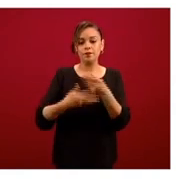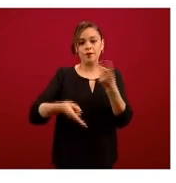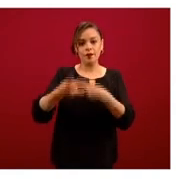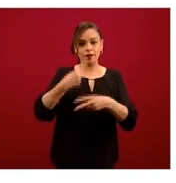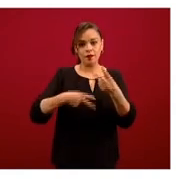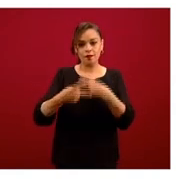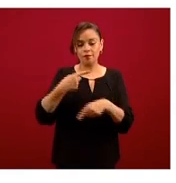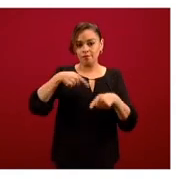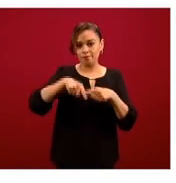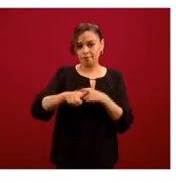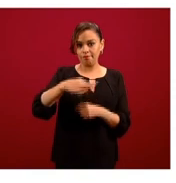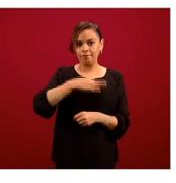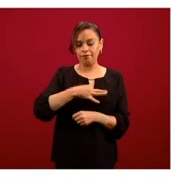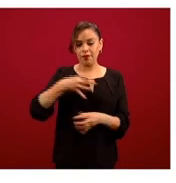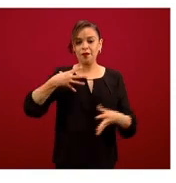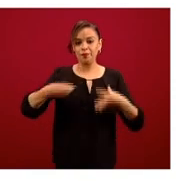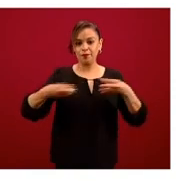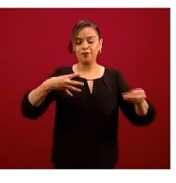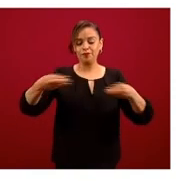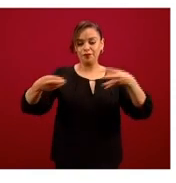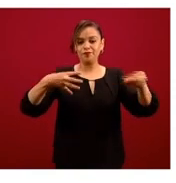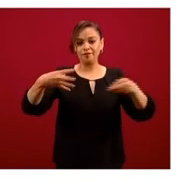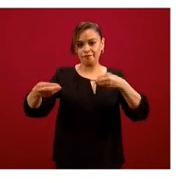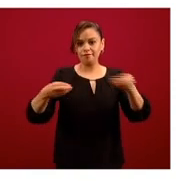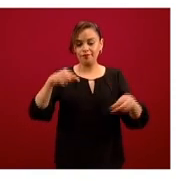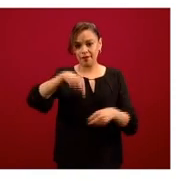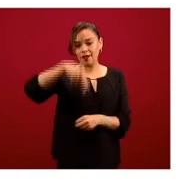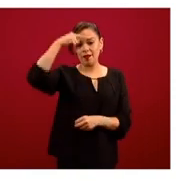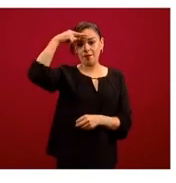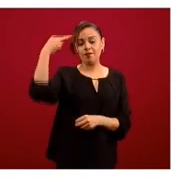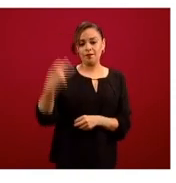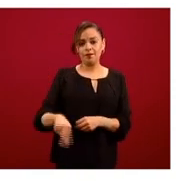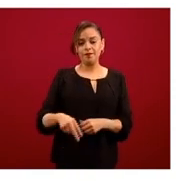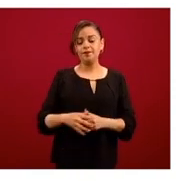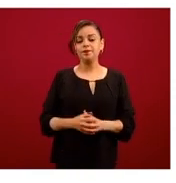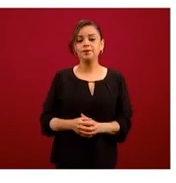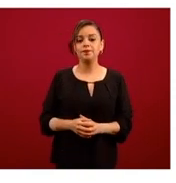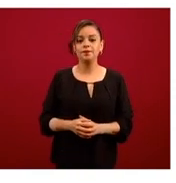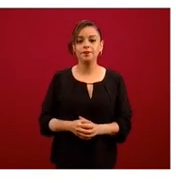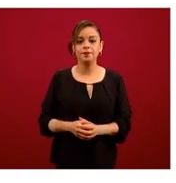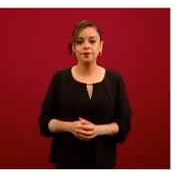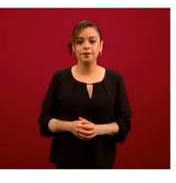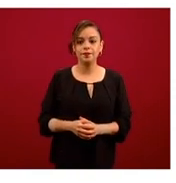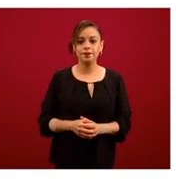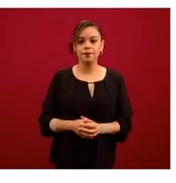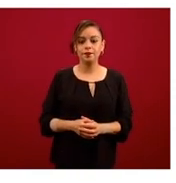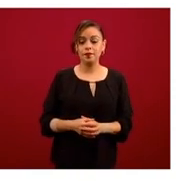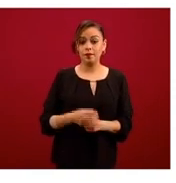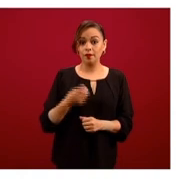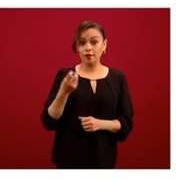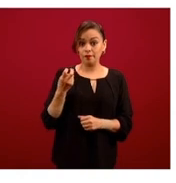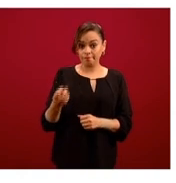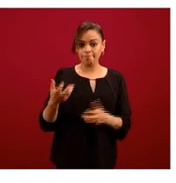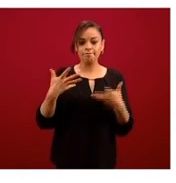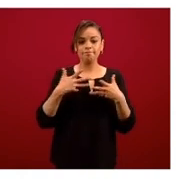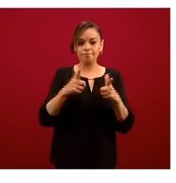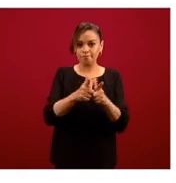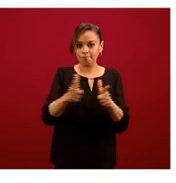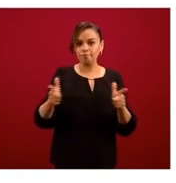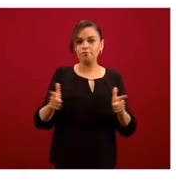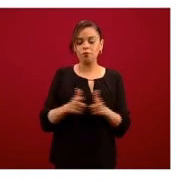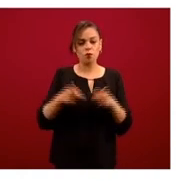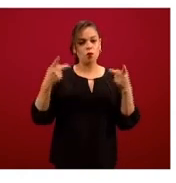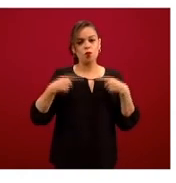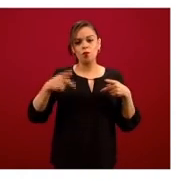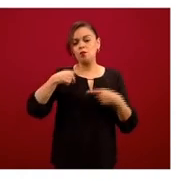developing a number of strategies and protocols and projects and studies that would allow us to be better prepared for